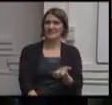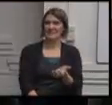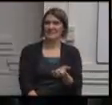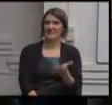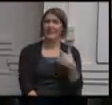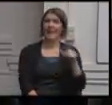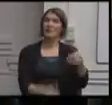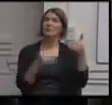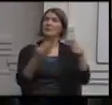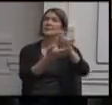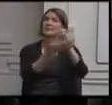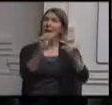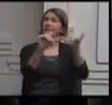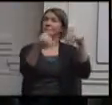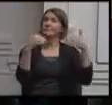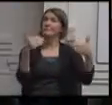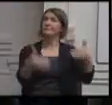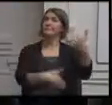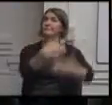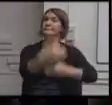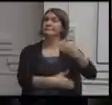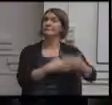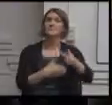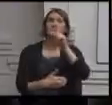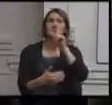as options are put on the table.